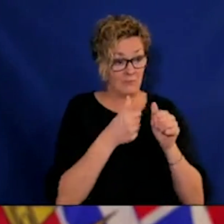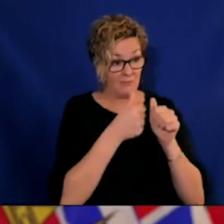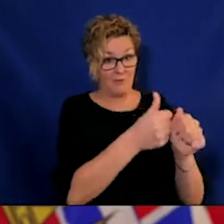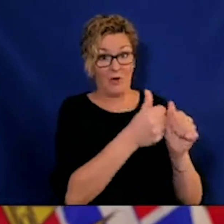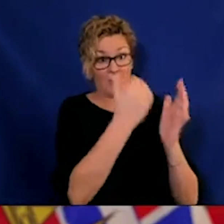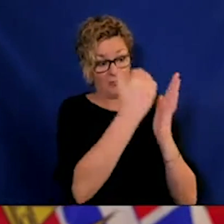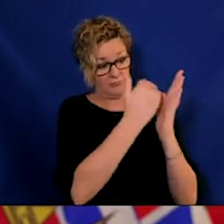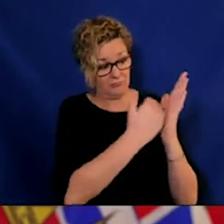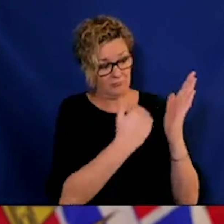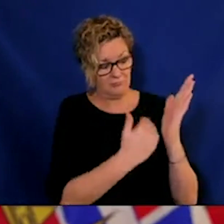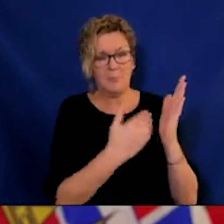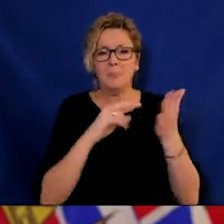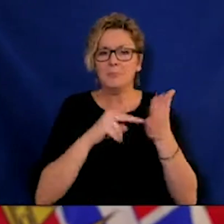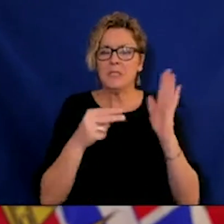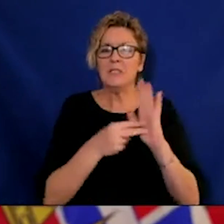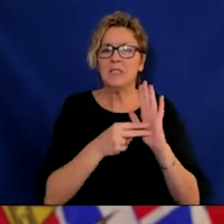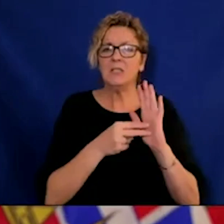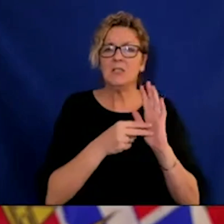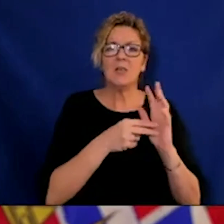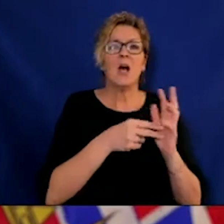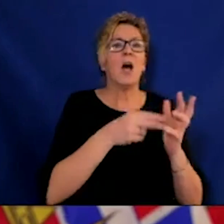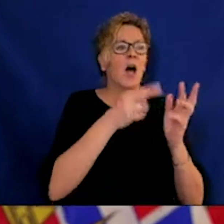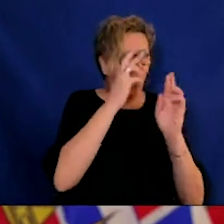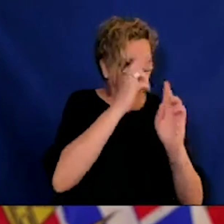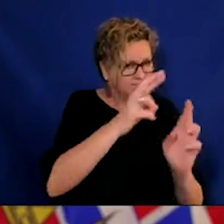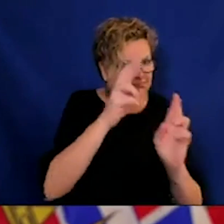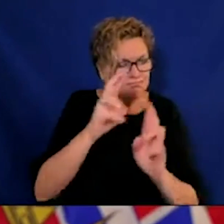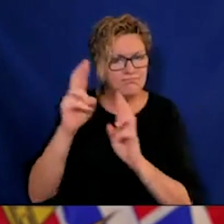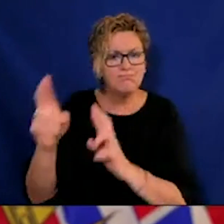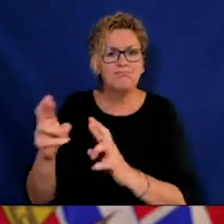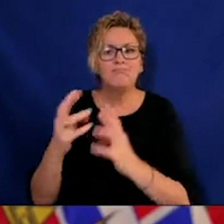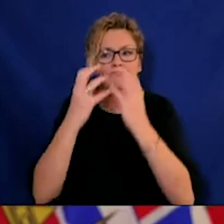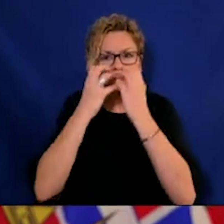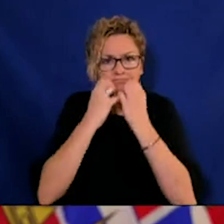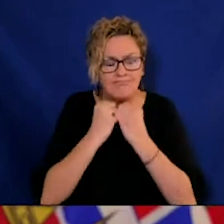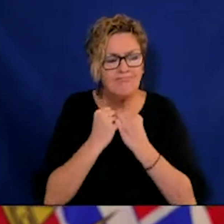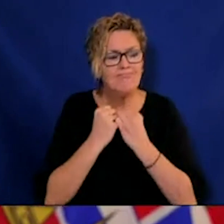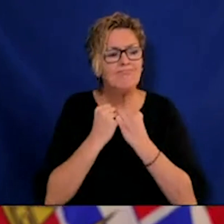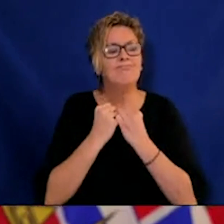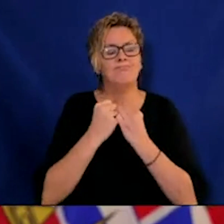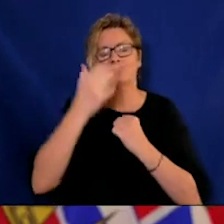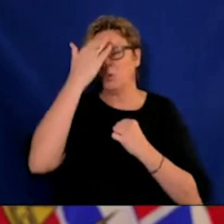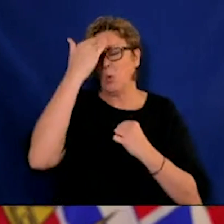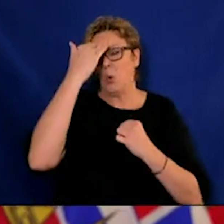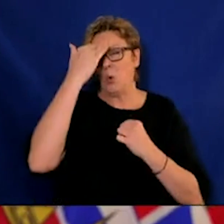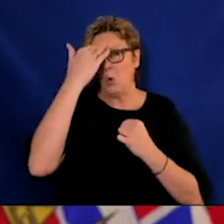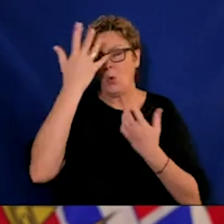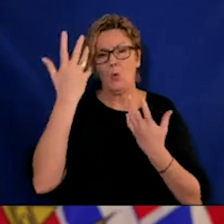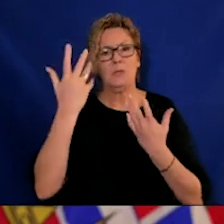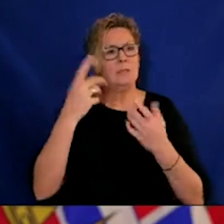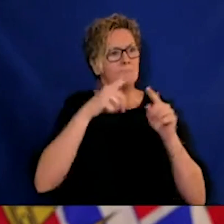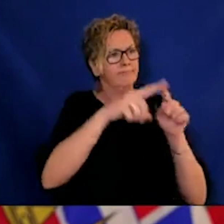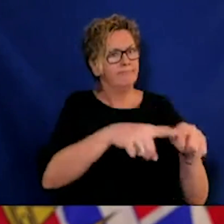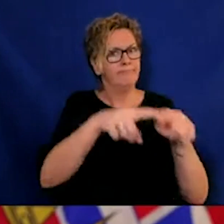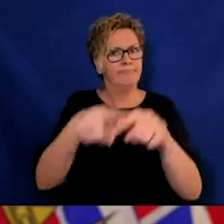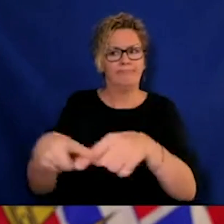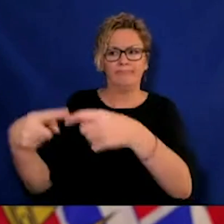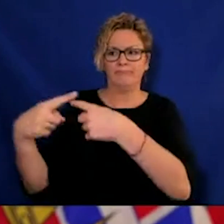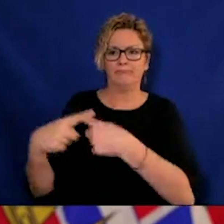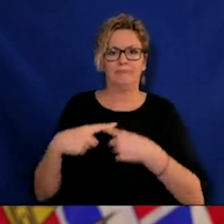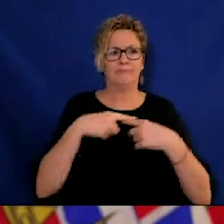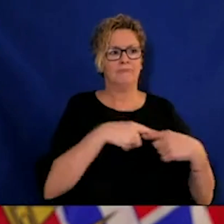We know that COVID-19 is a serious, life-threatening illness with severe consequences for